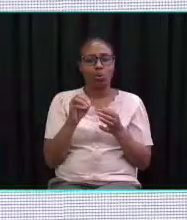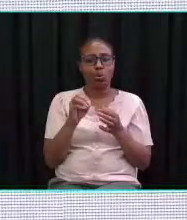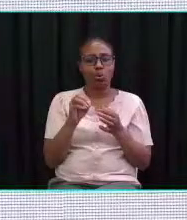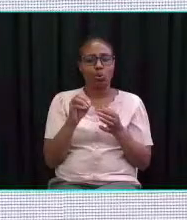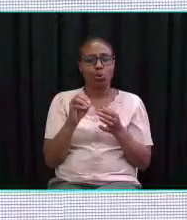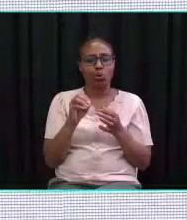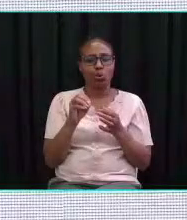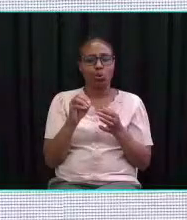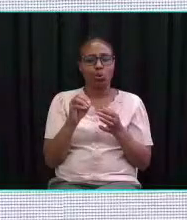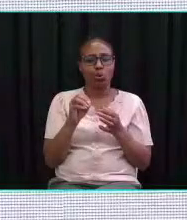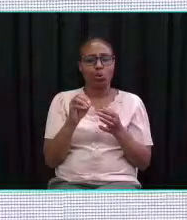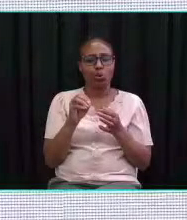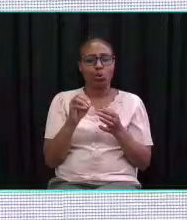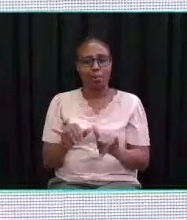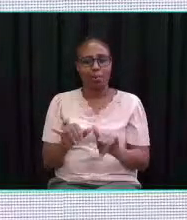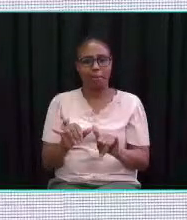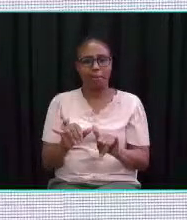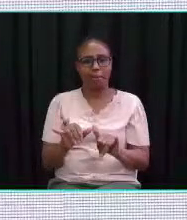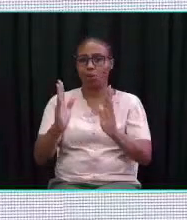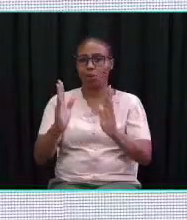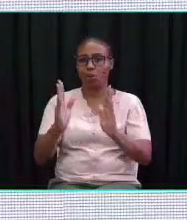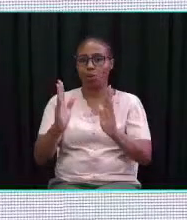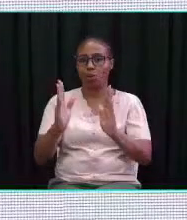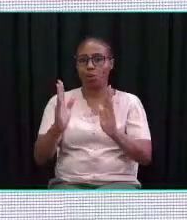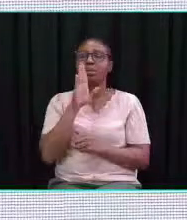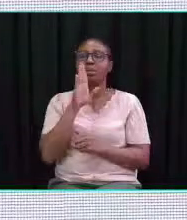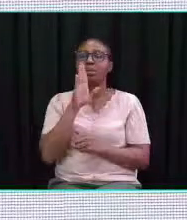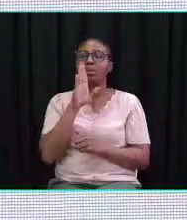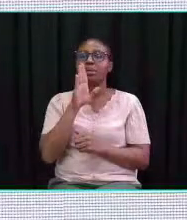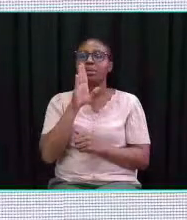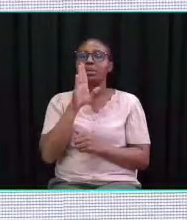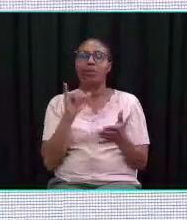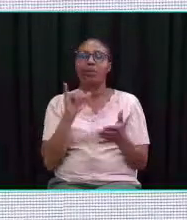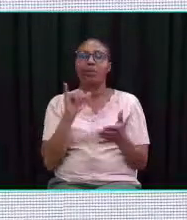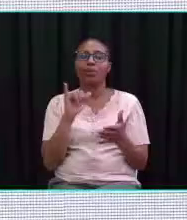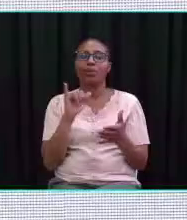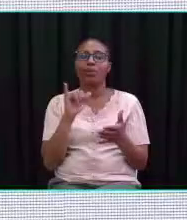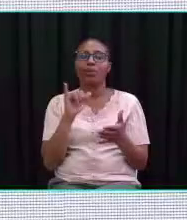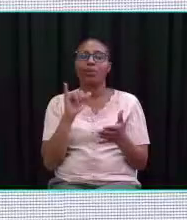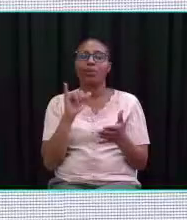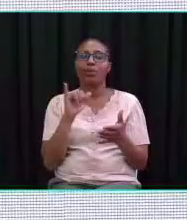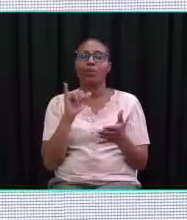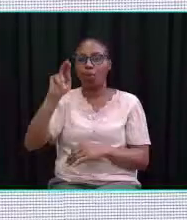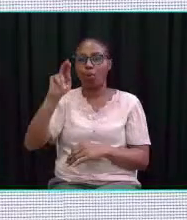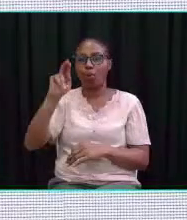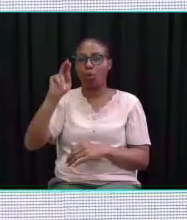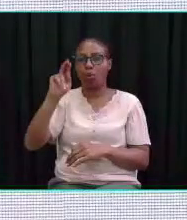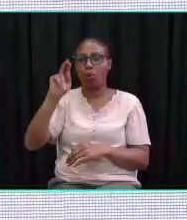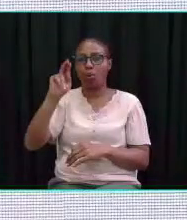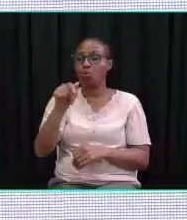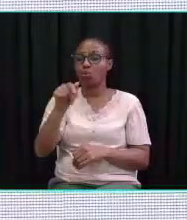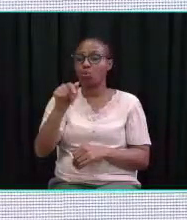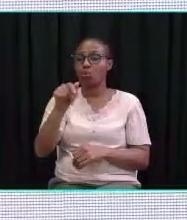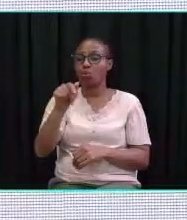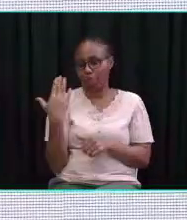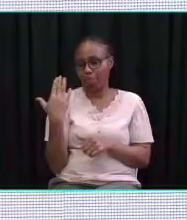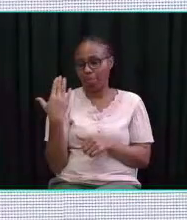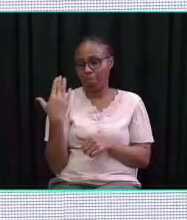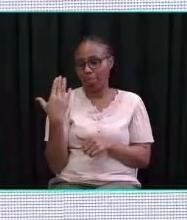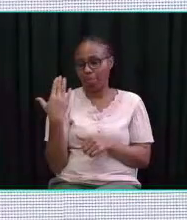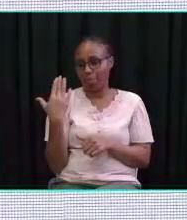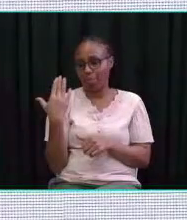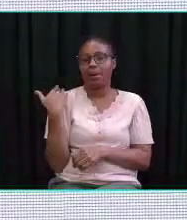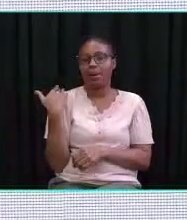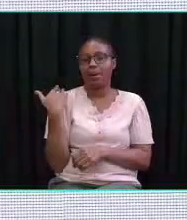priority in order to unlock Lamu port. You may recall that in the recent past, the geopolitical events that took place